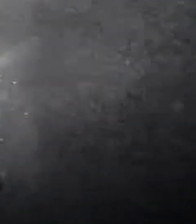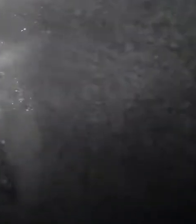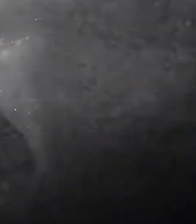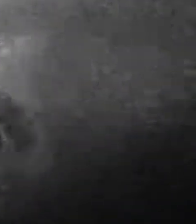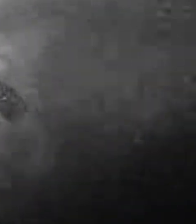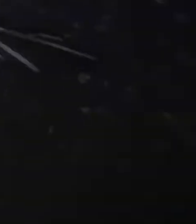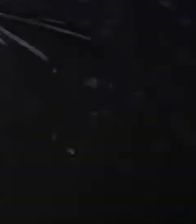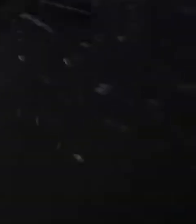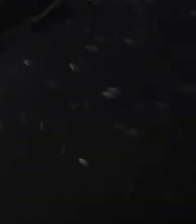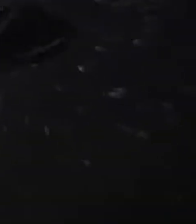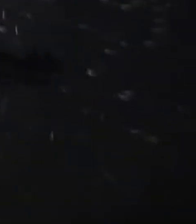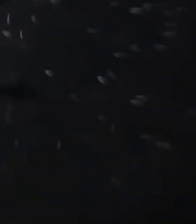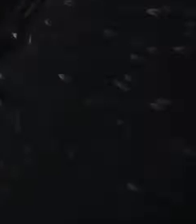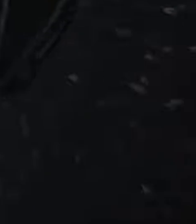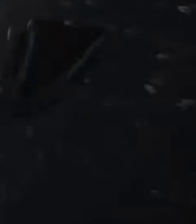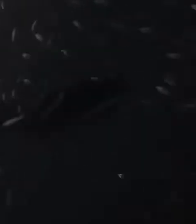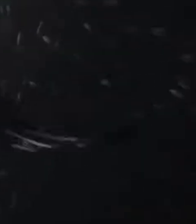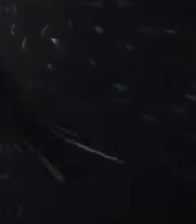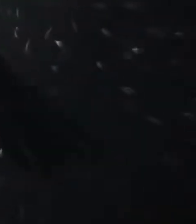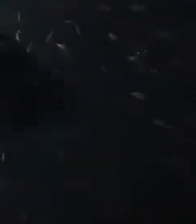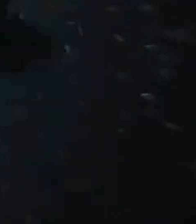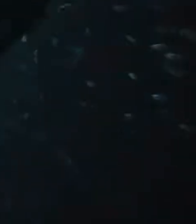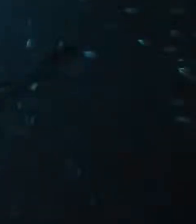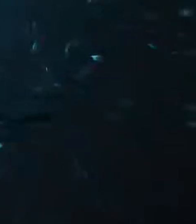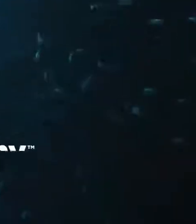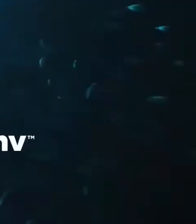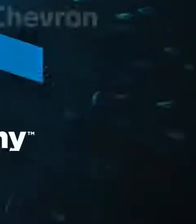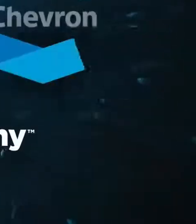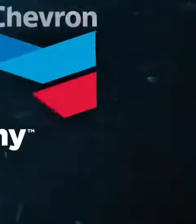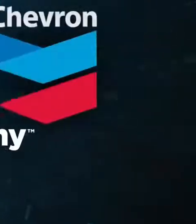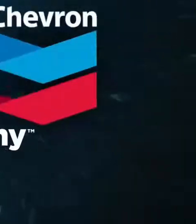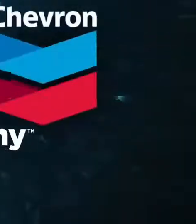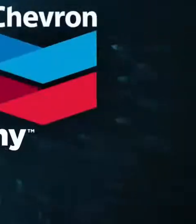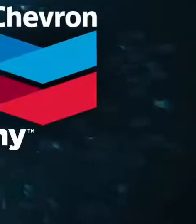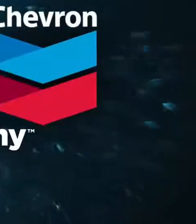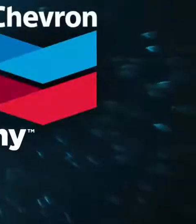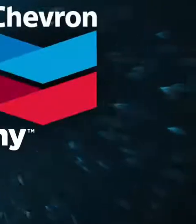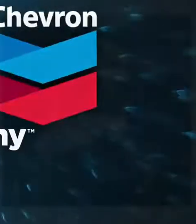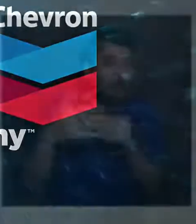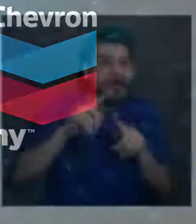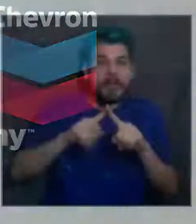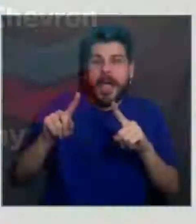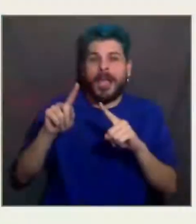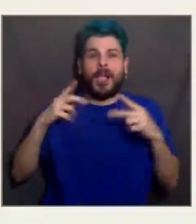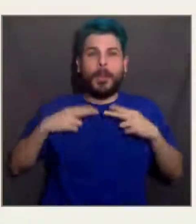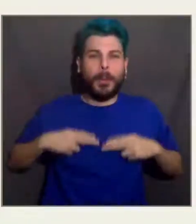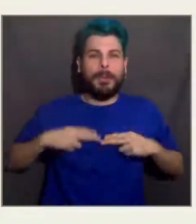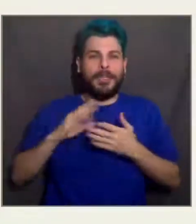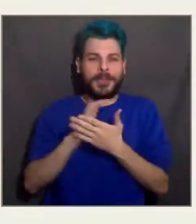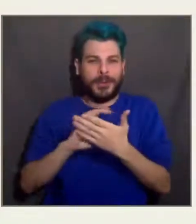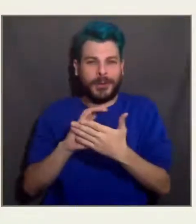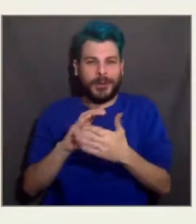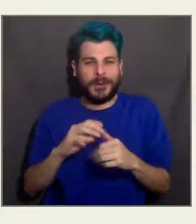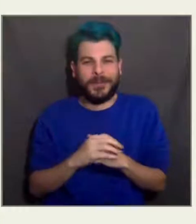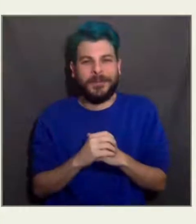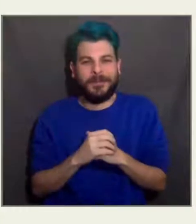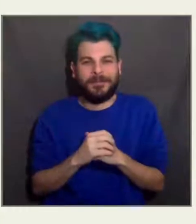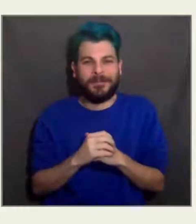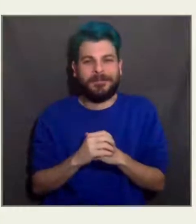may not know just what lies ahead, but it's only human to search for it.